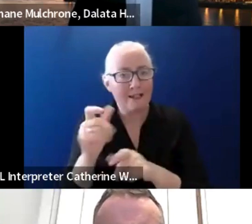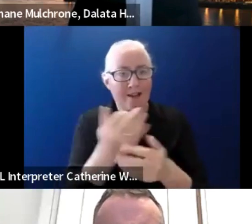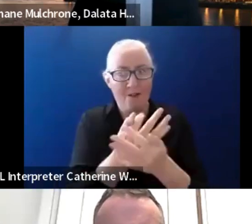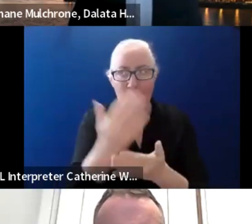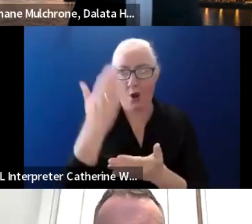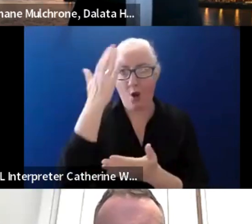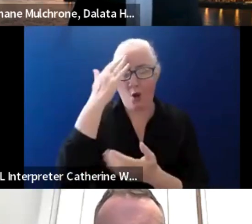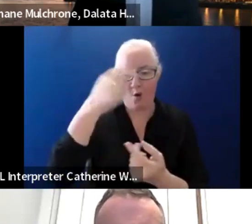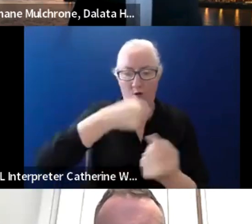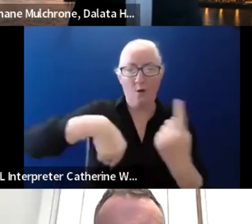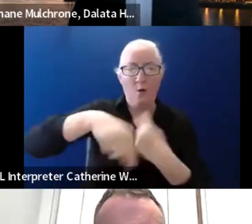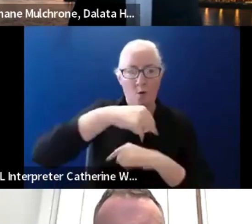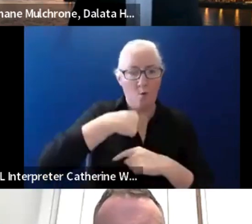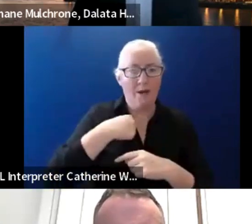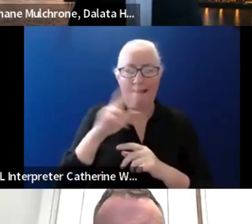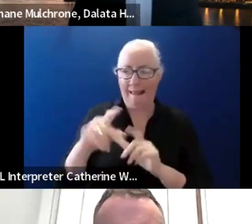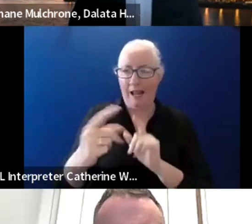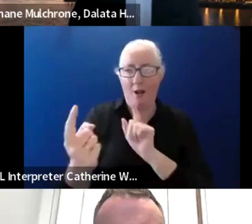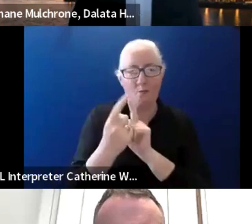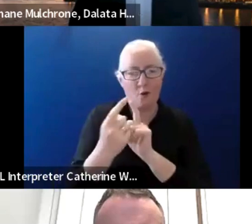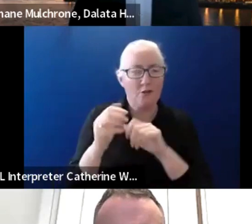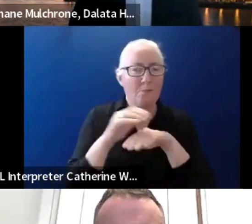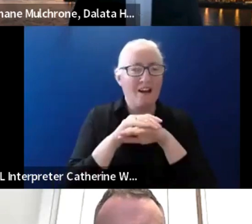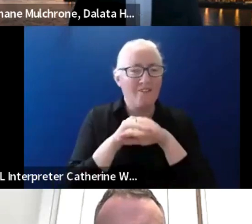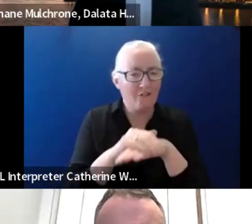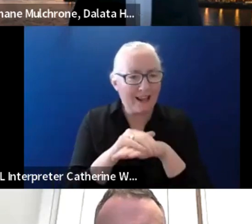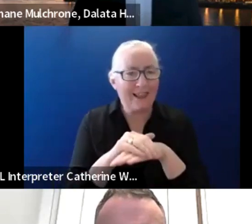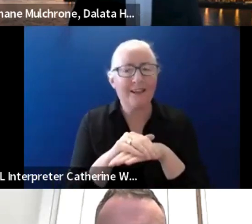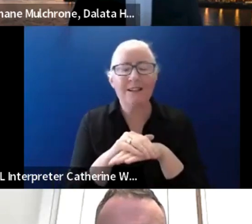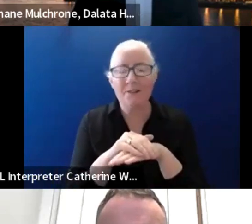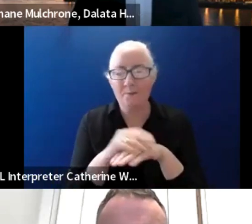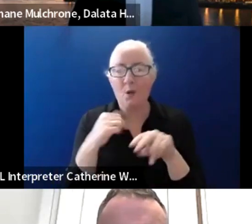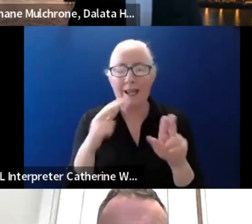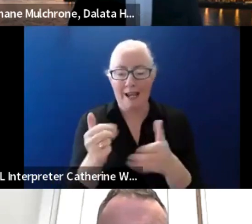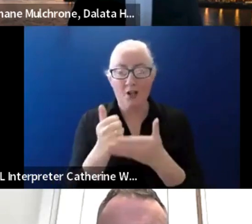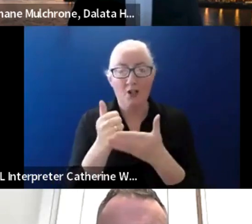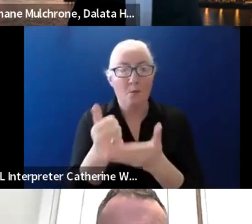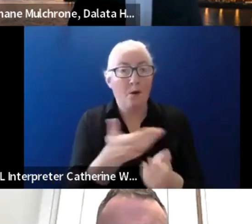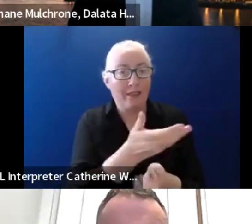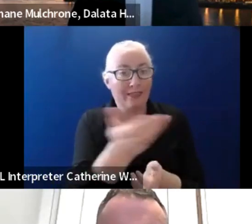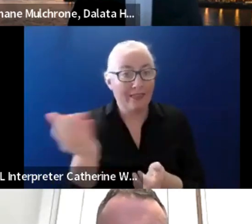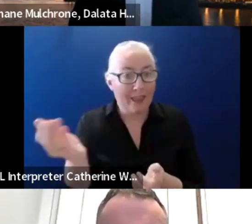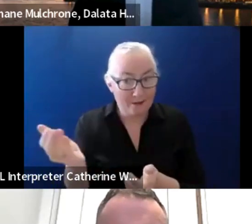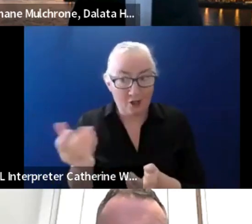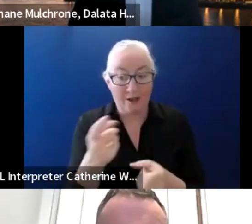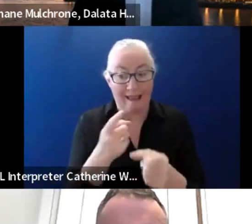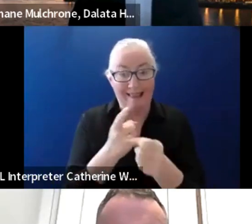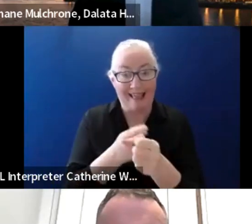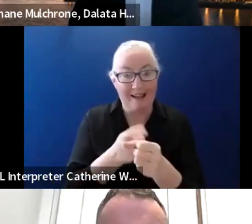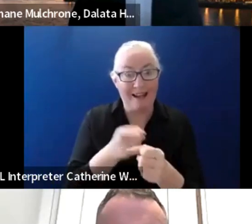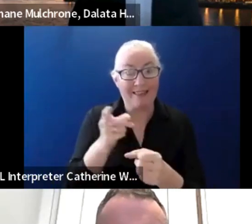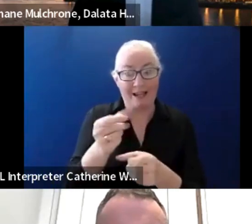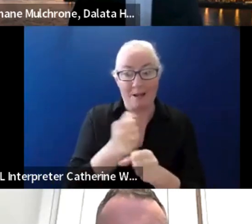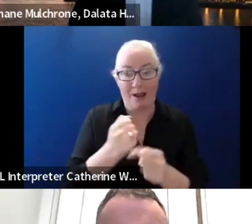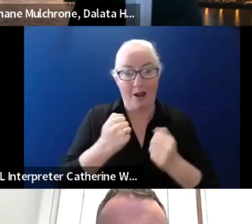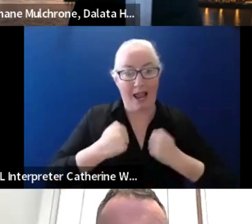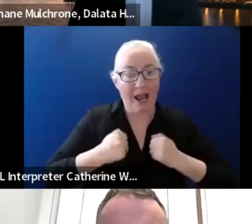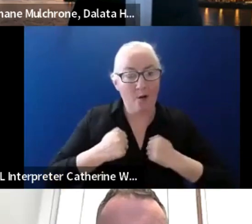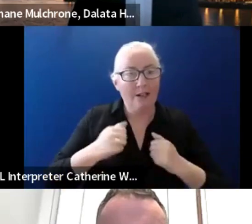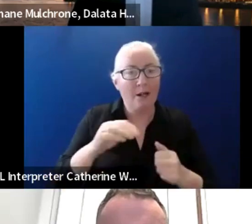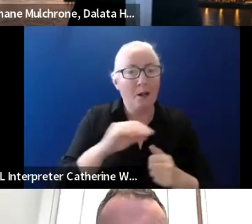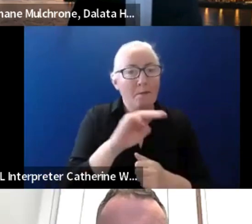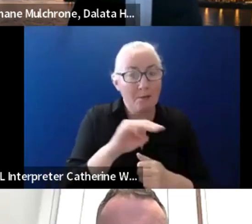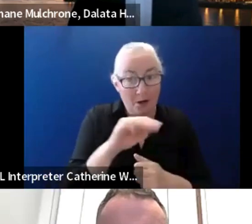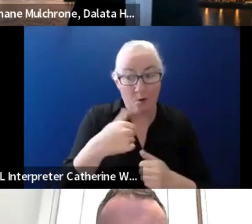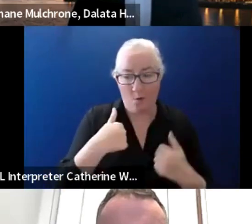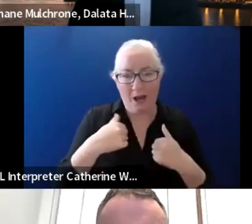that we're approachable, we're friendly, and we can support them. So to me, again, it's about our people, and we are a